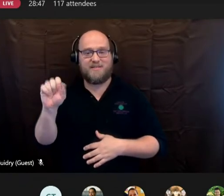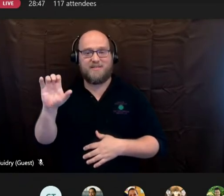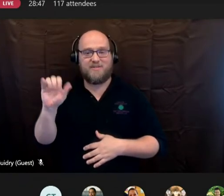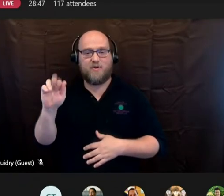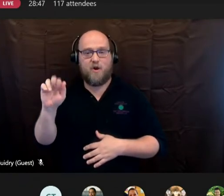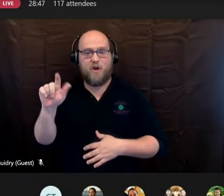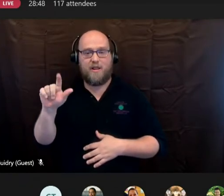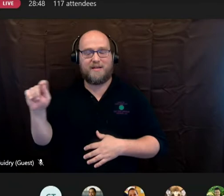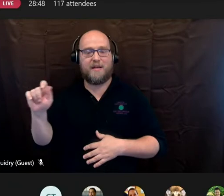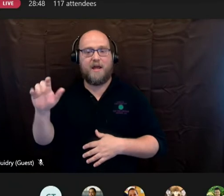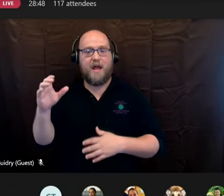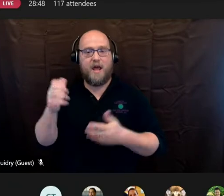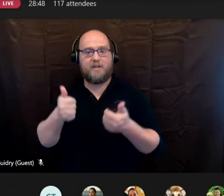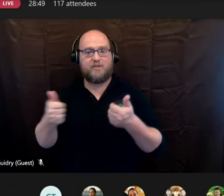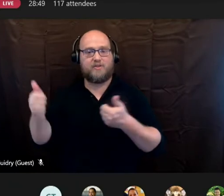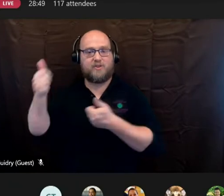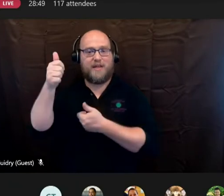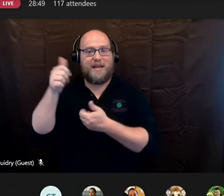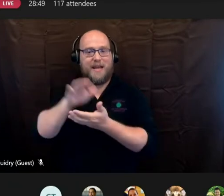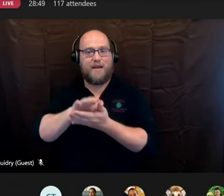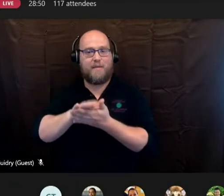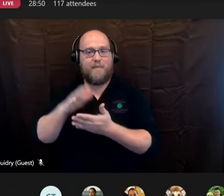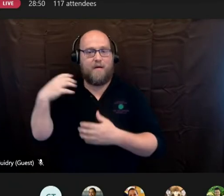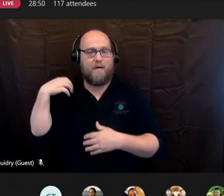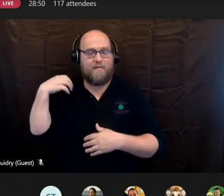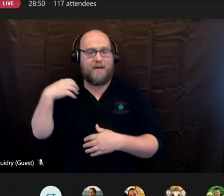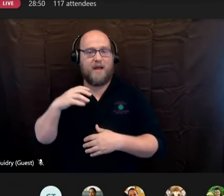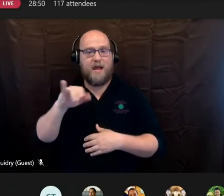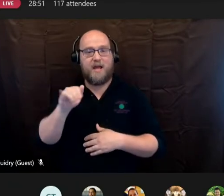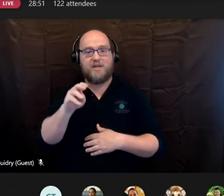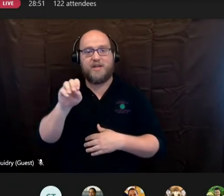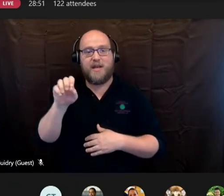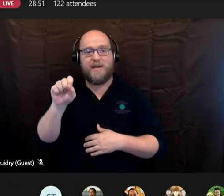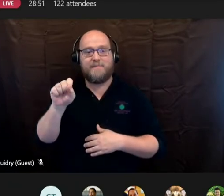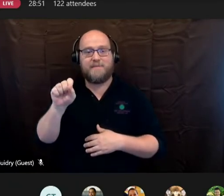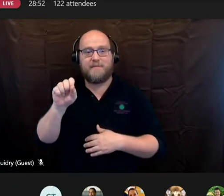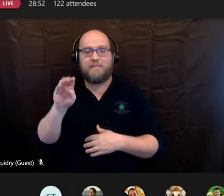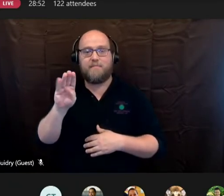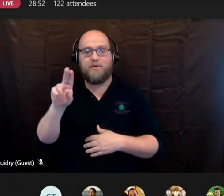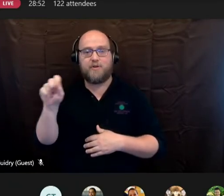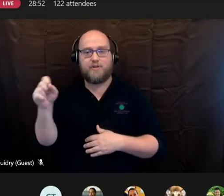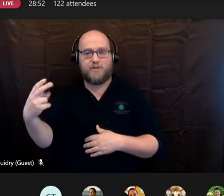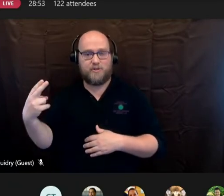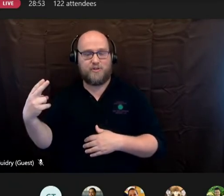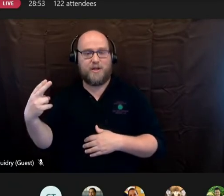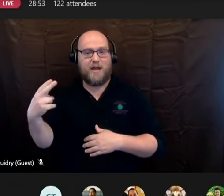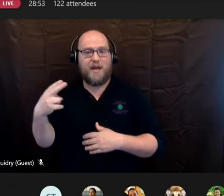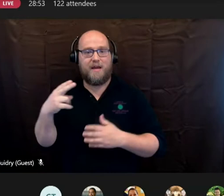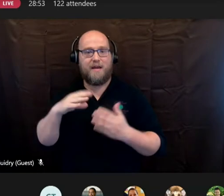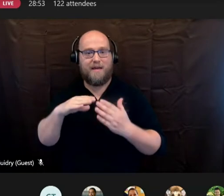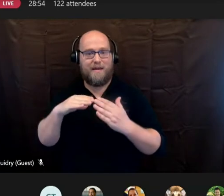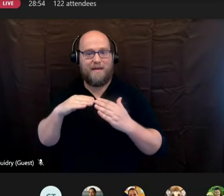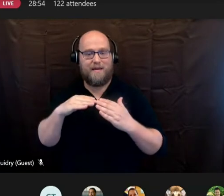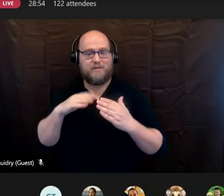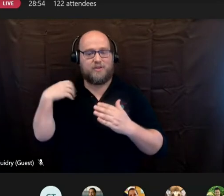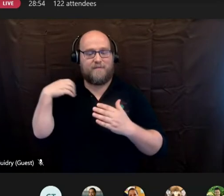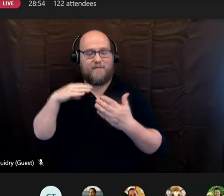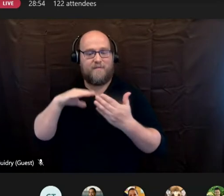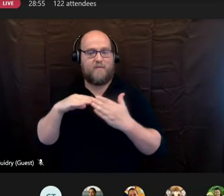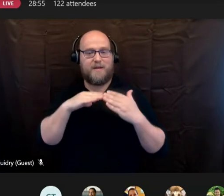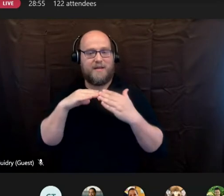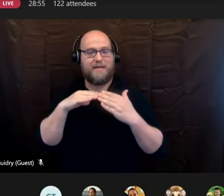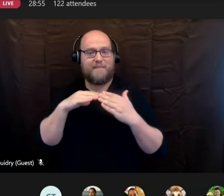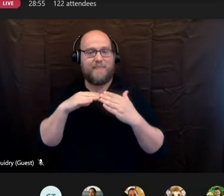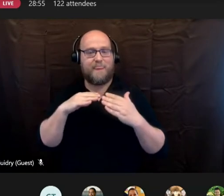James Bush, Chief of Equity, Partnerships and Engagement, Carrie Nicholson, Director of Student Support Services,